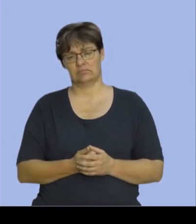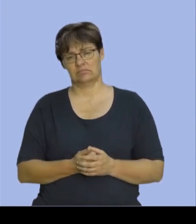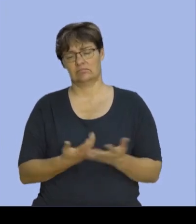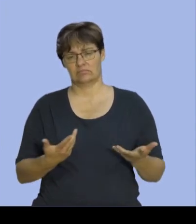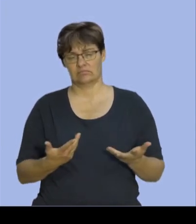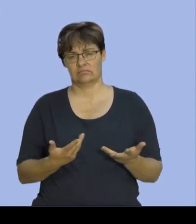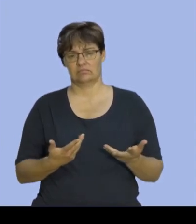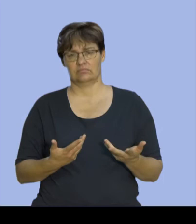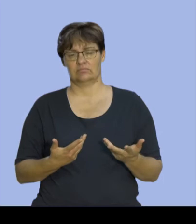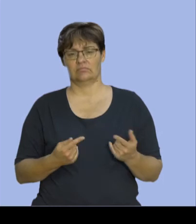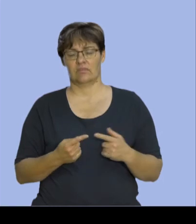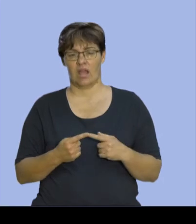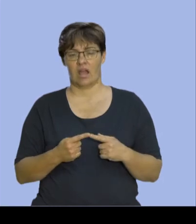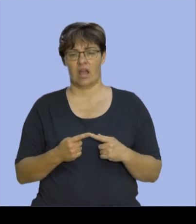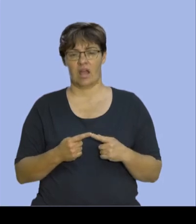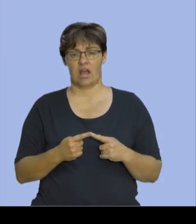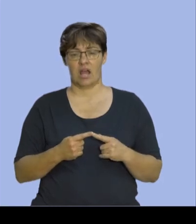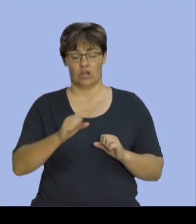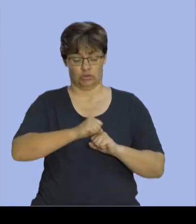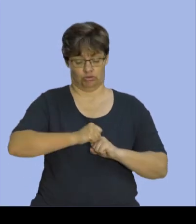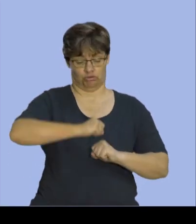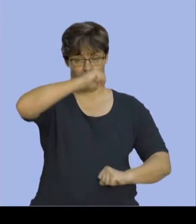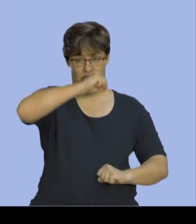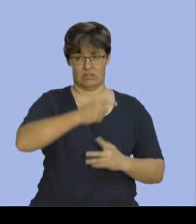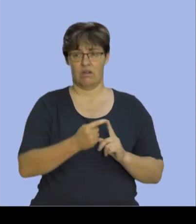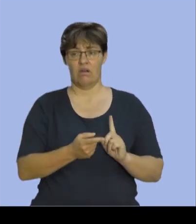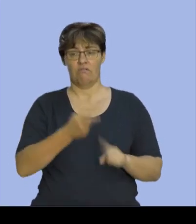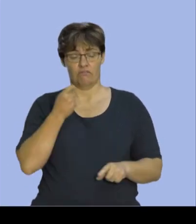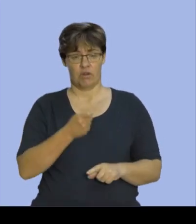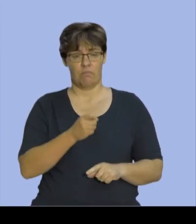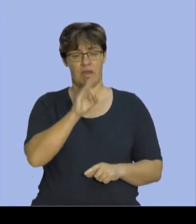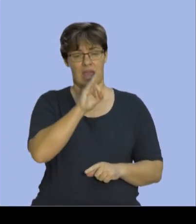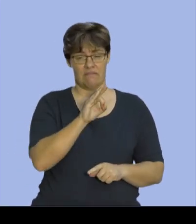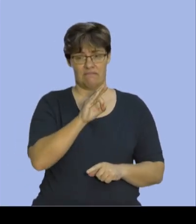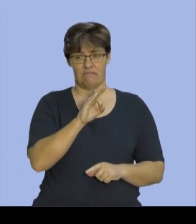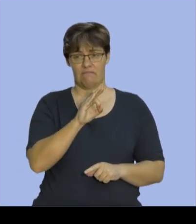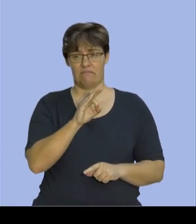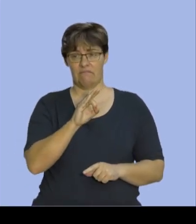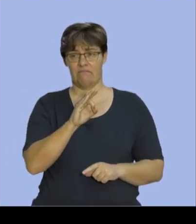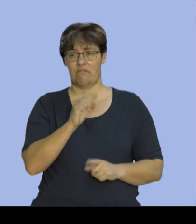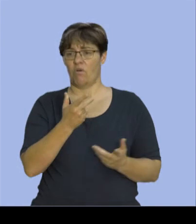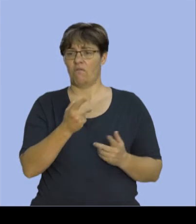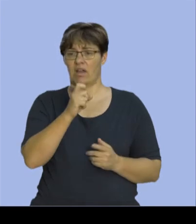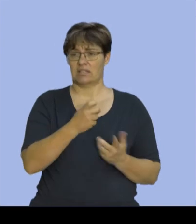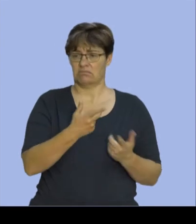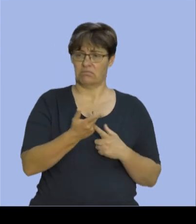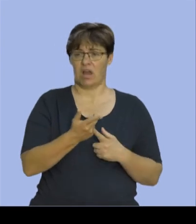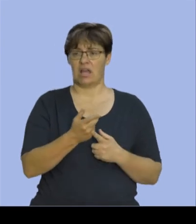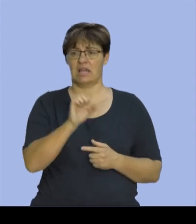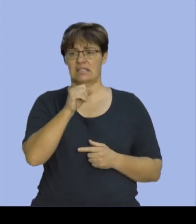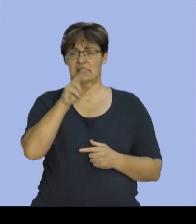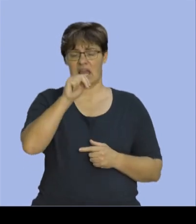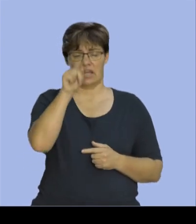with a vertical stretch, you can see that to move from f of x, which is sine of theta, to go